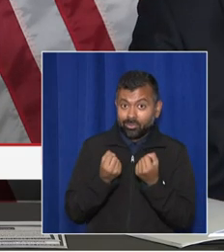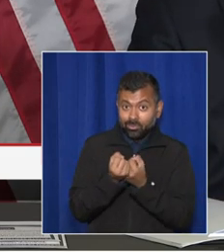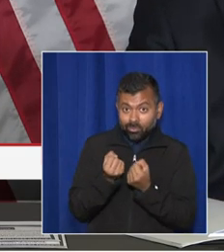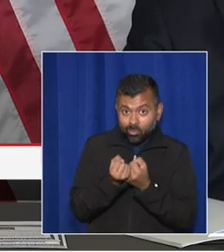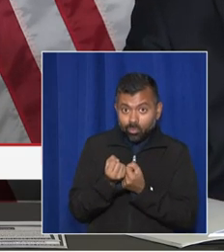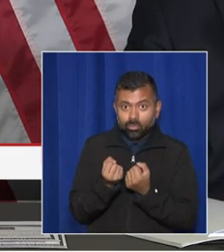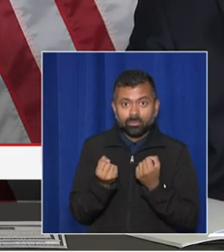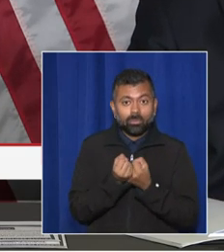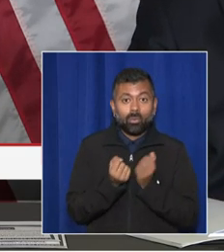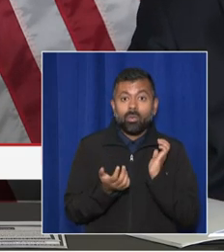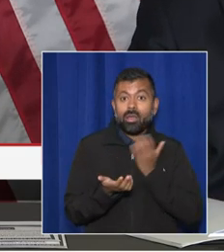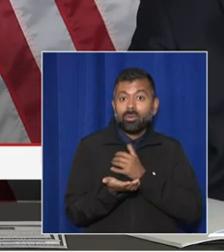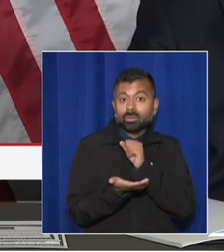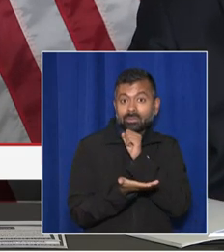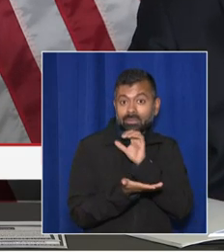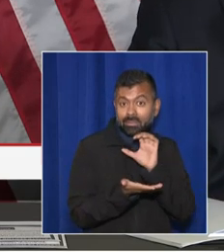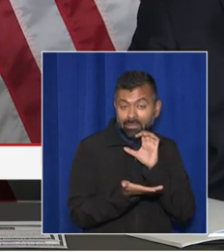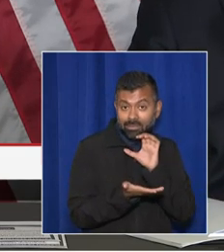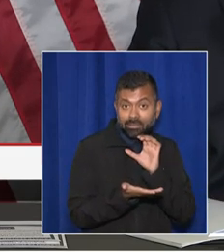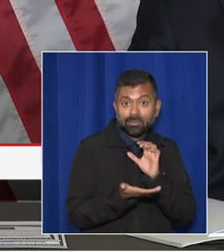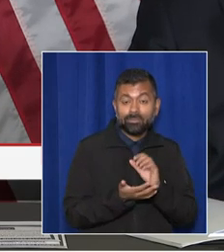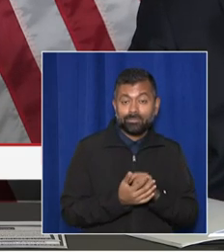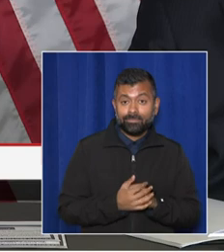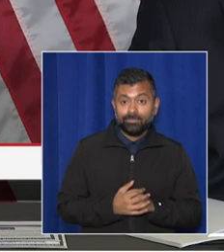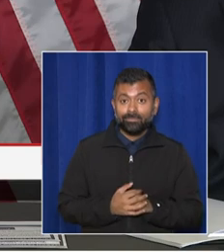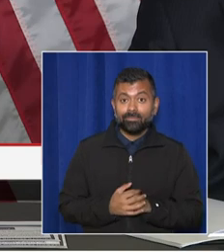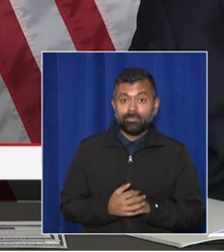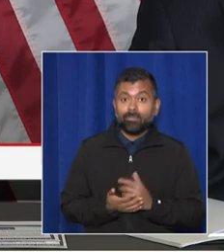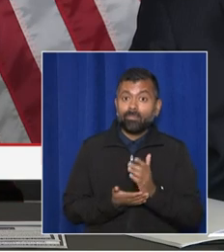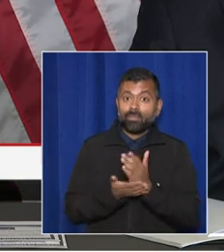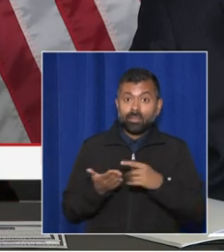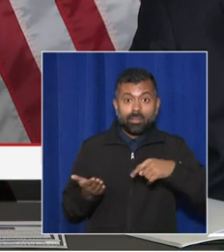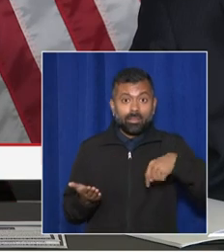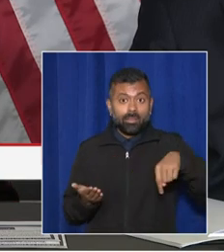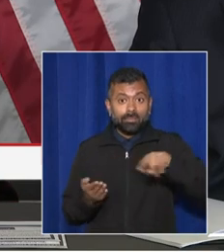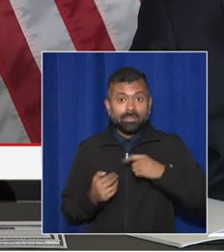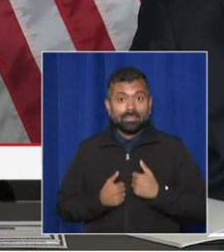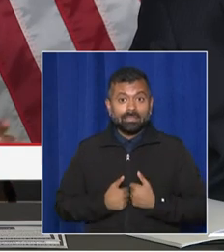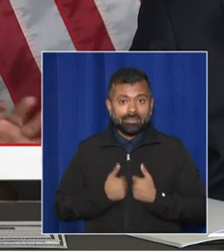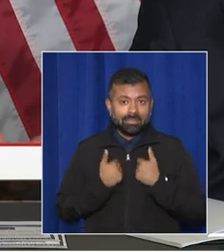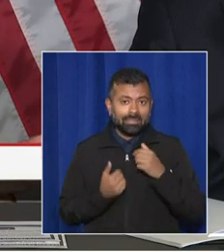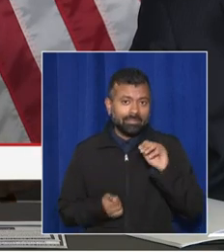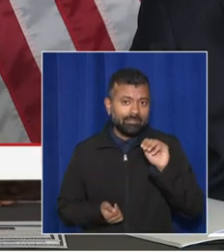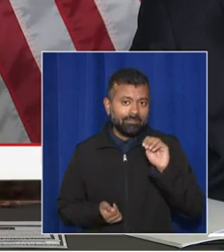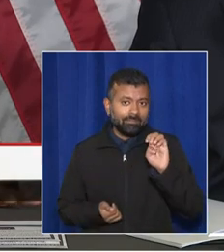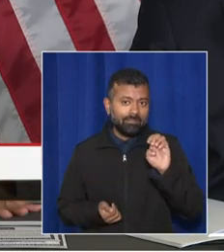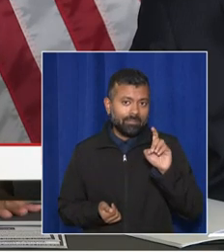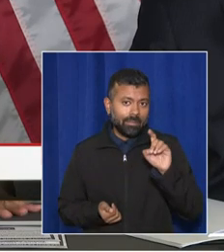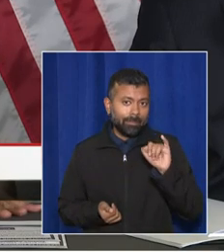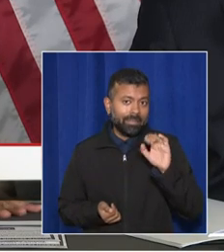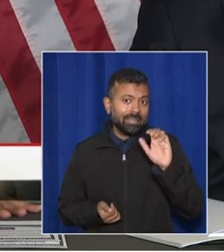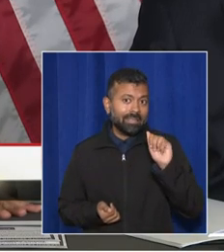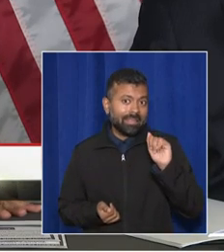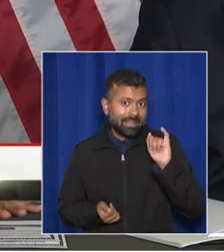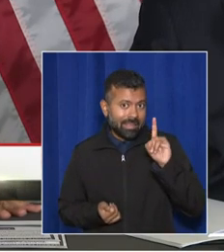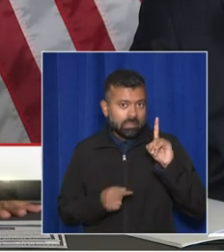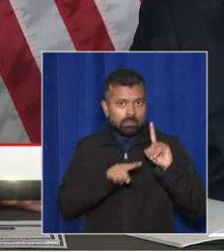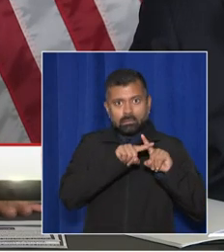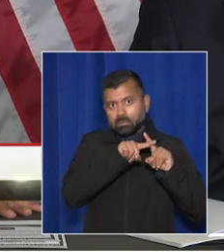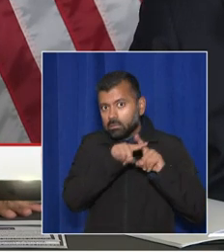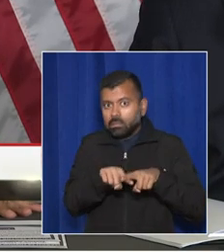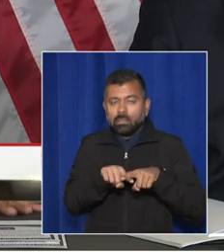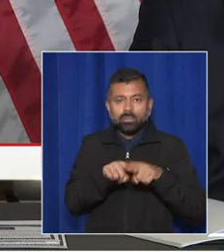are living in Medicaid-supported units. So it is throughout our